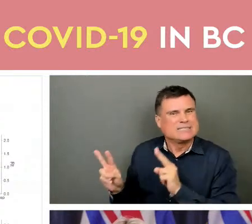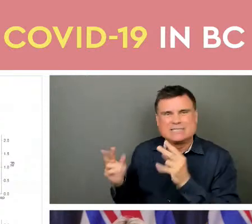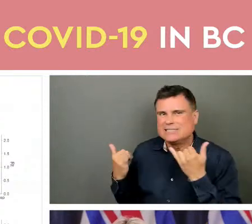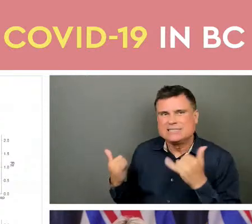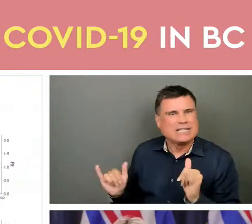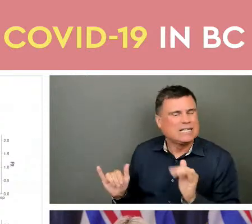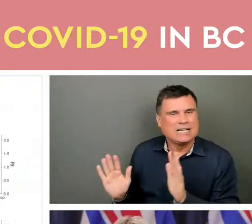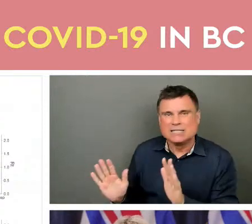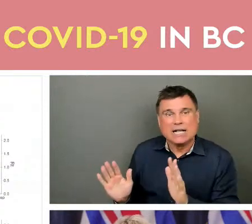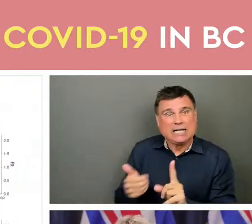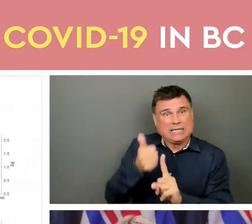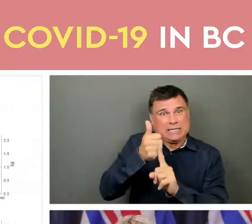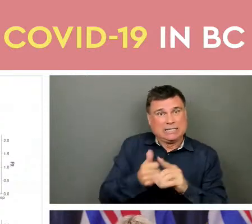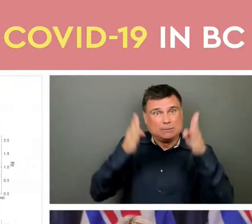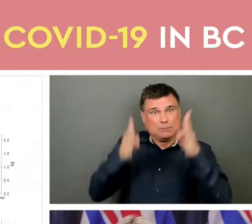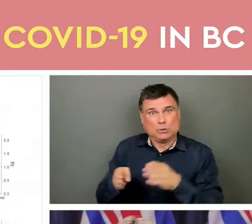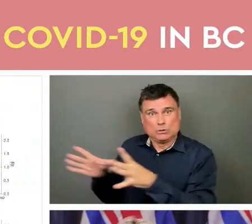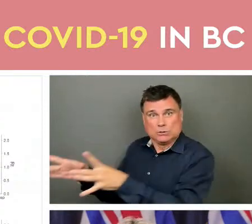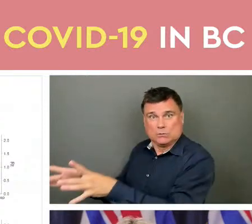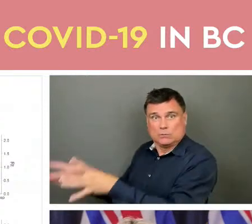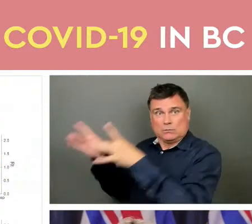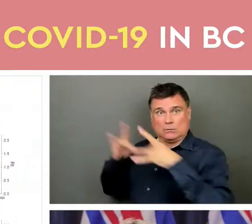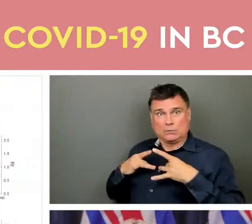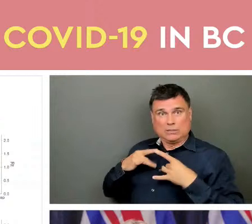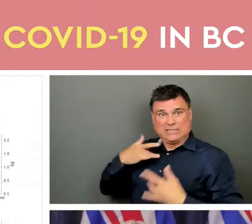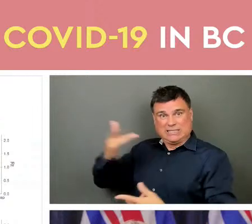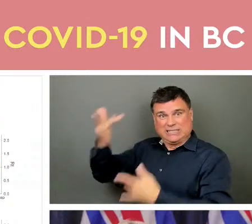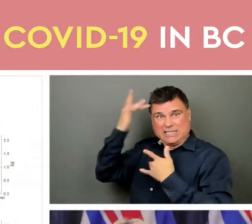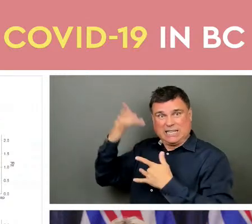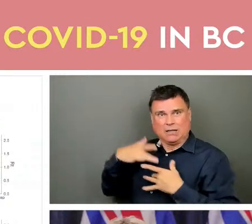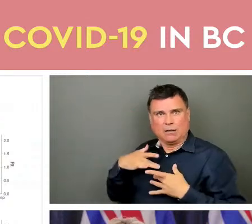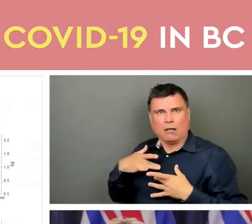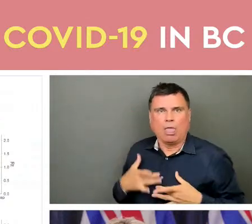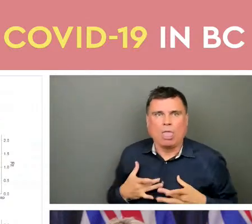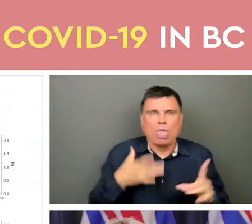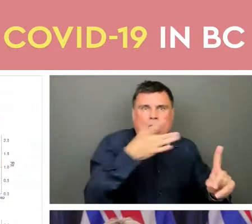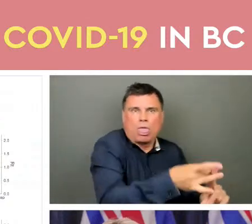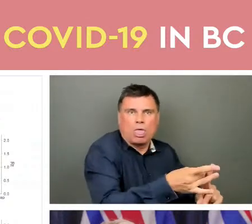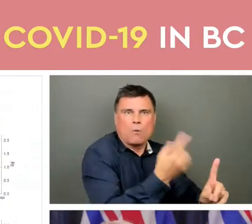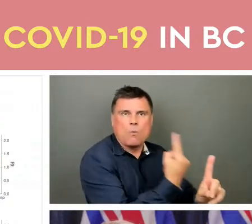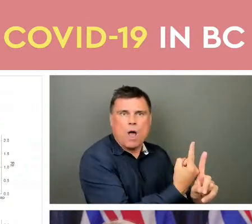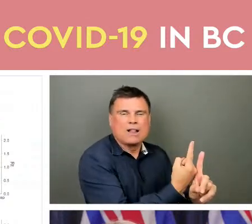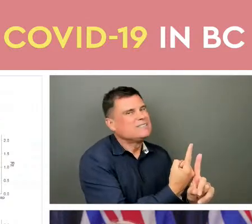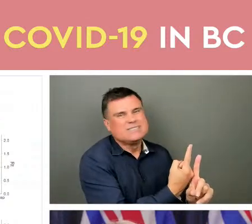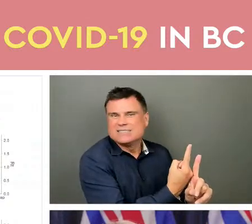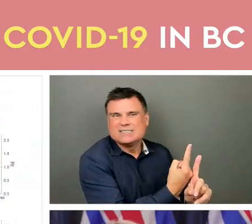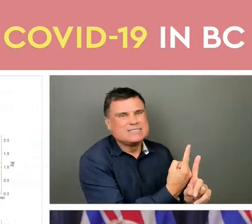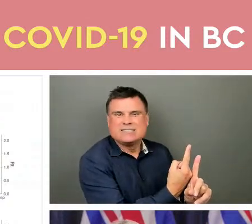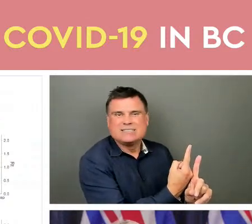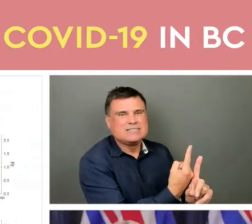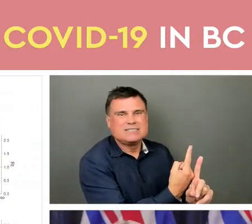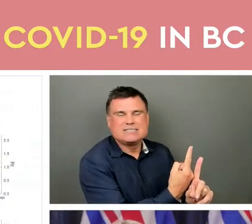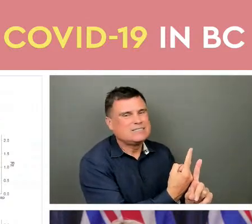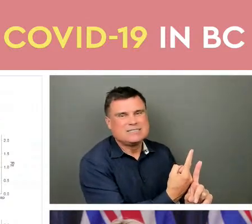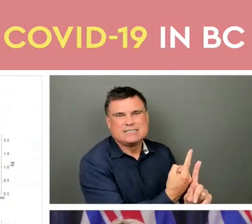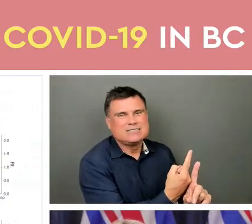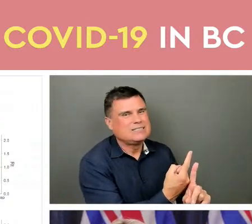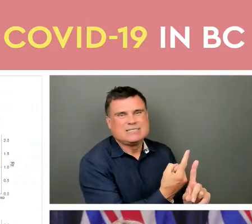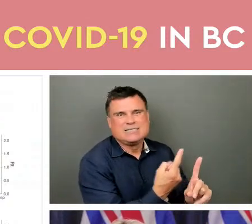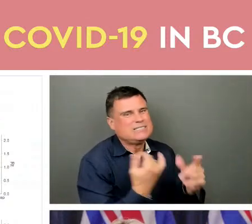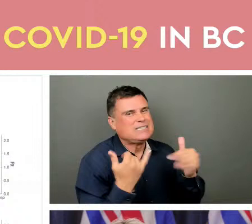every person's infected, they're passing it on to one other person. And that means that our trajectory is going to